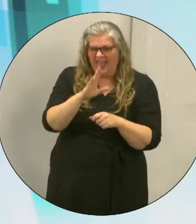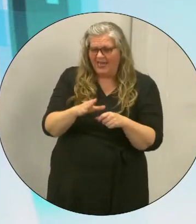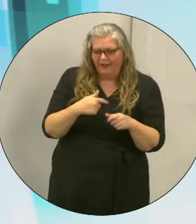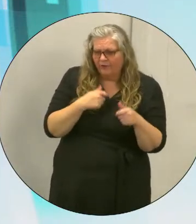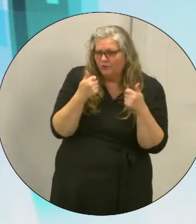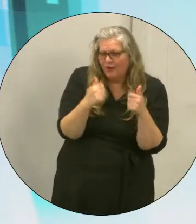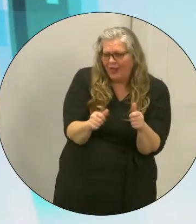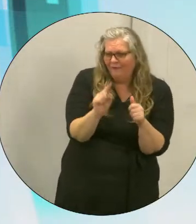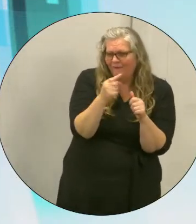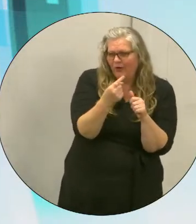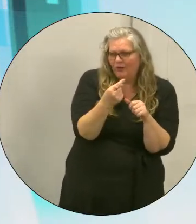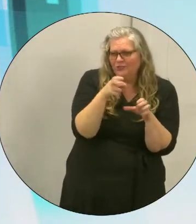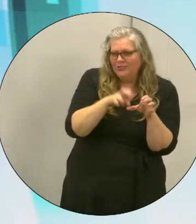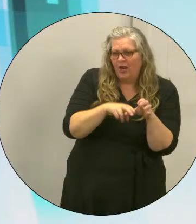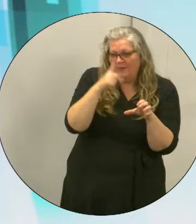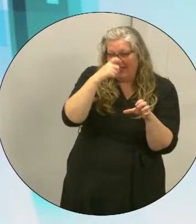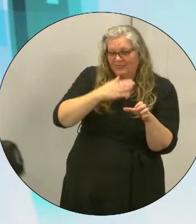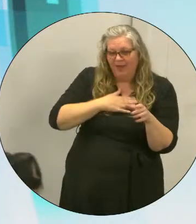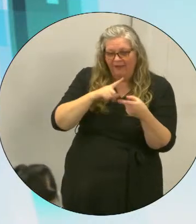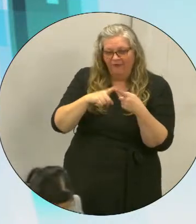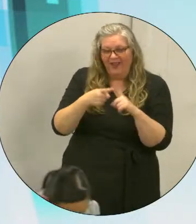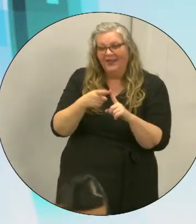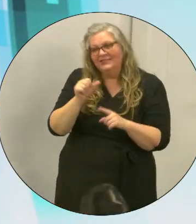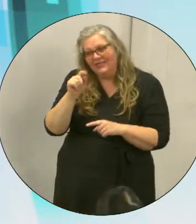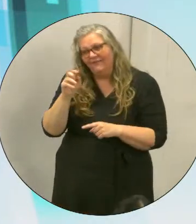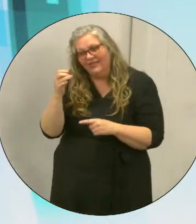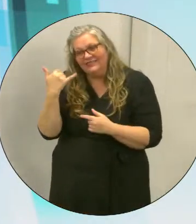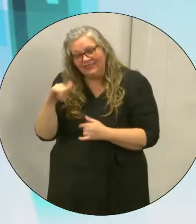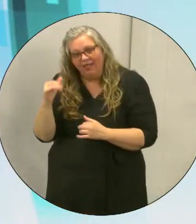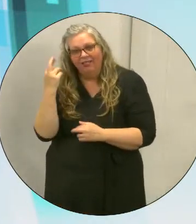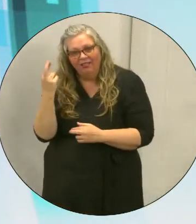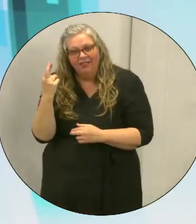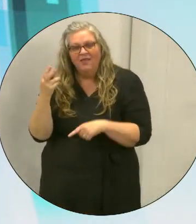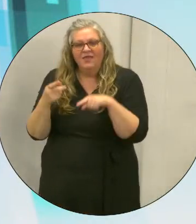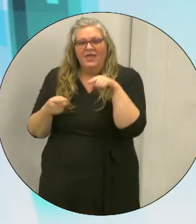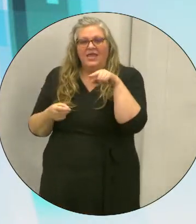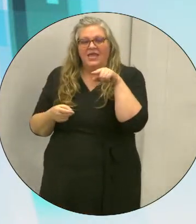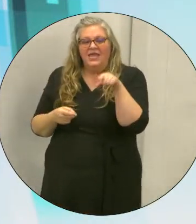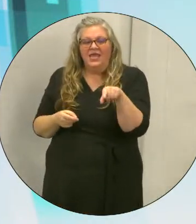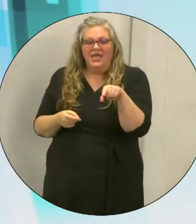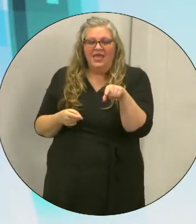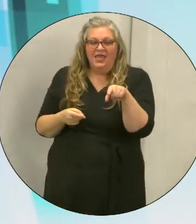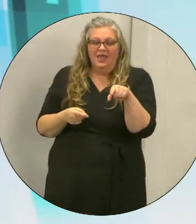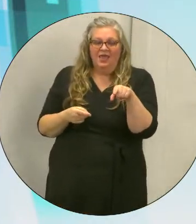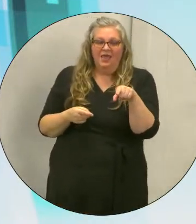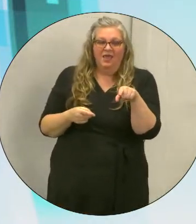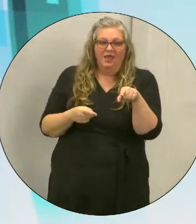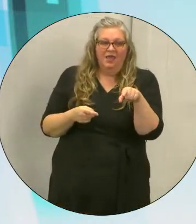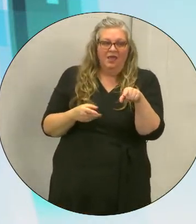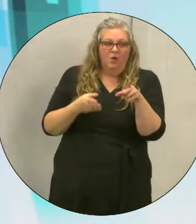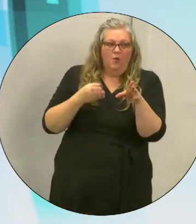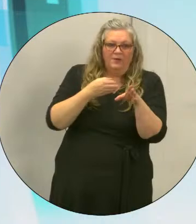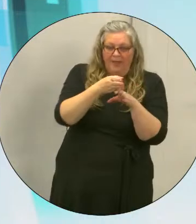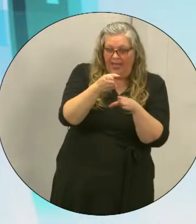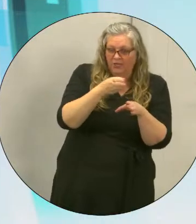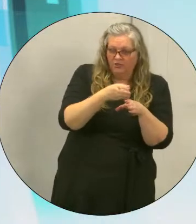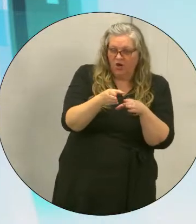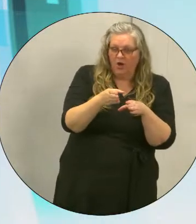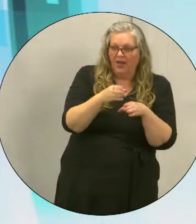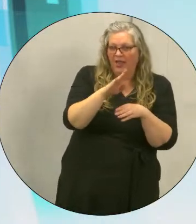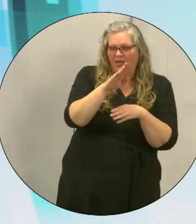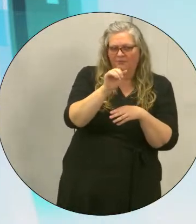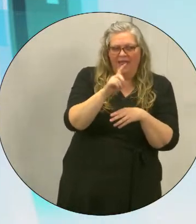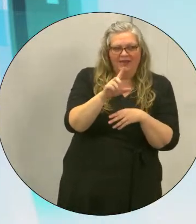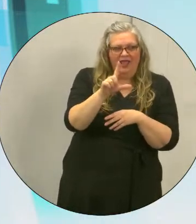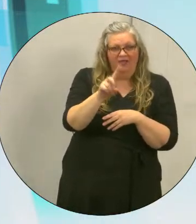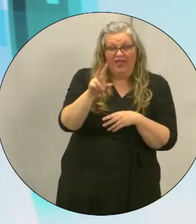chair because my friend Steven is still my good friend, and he went on to major in band at LVA. As you guys know, I